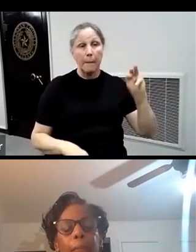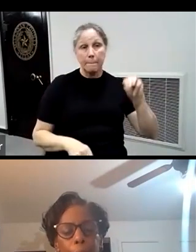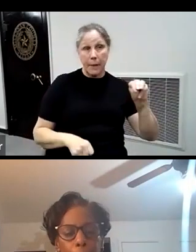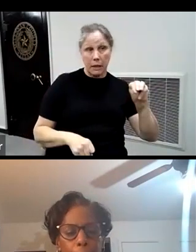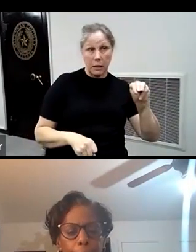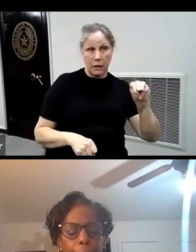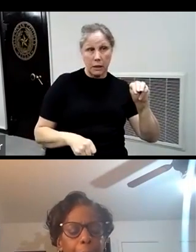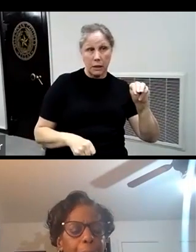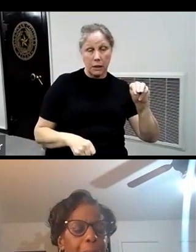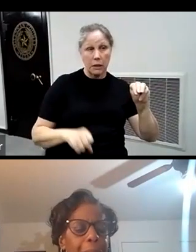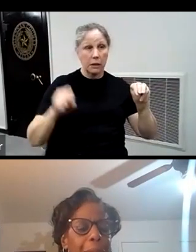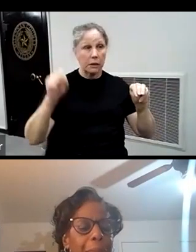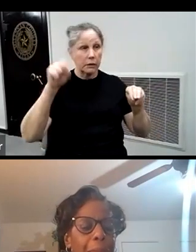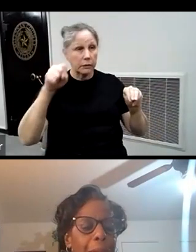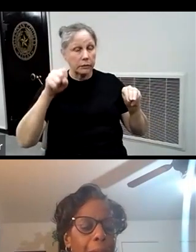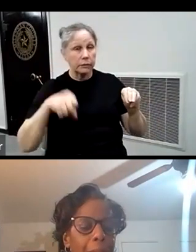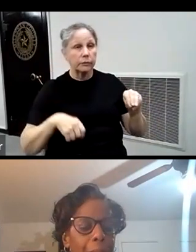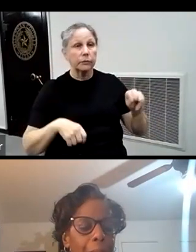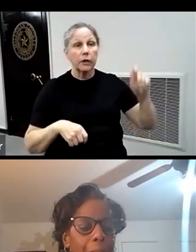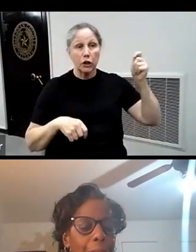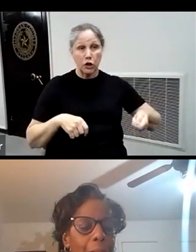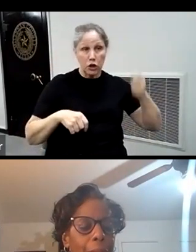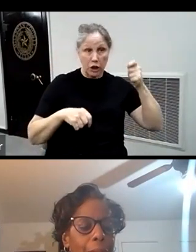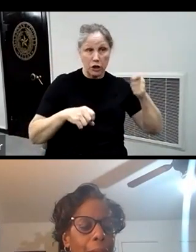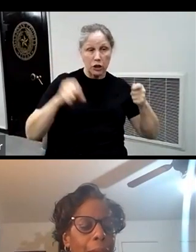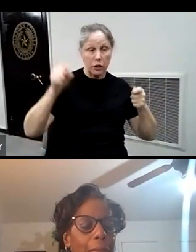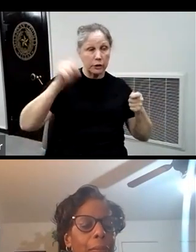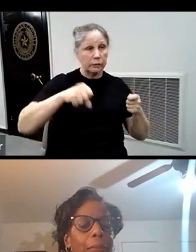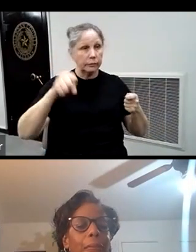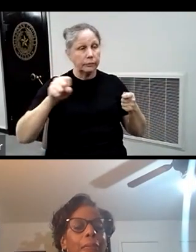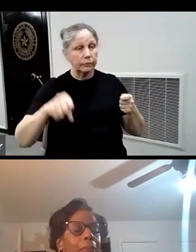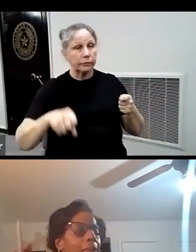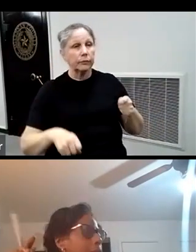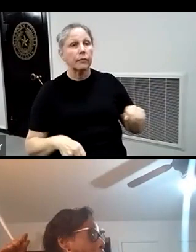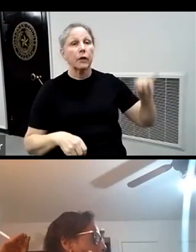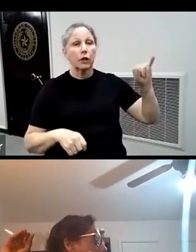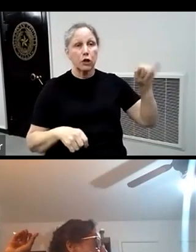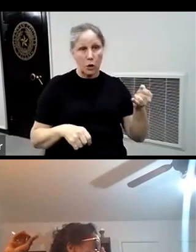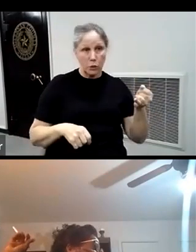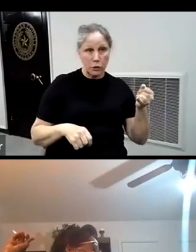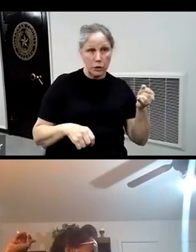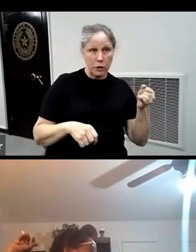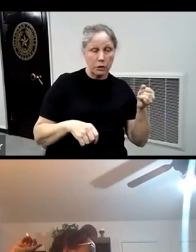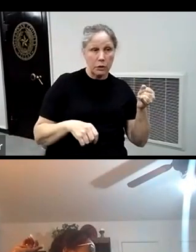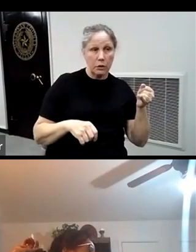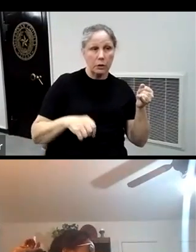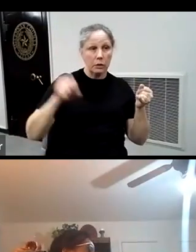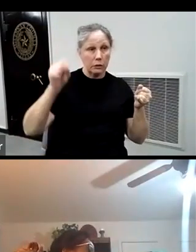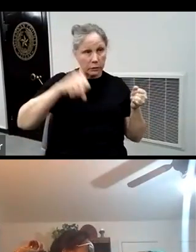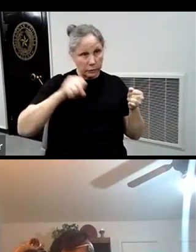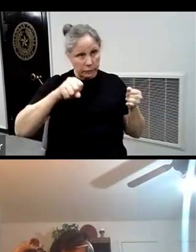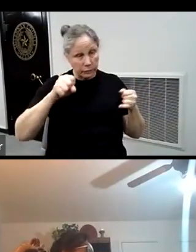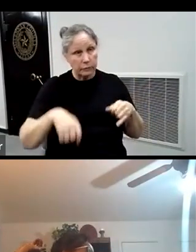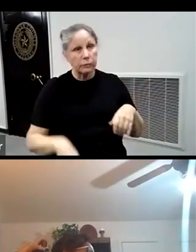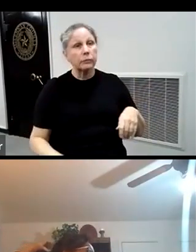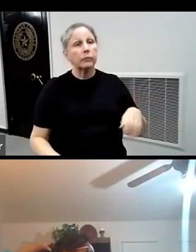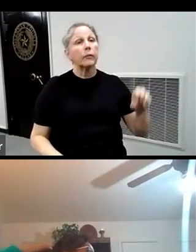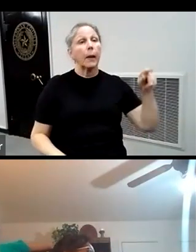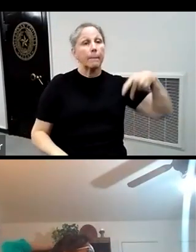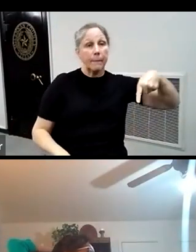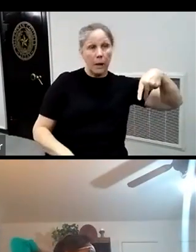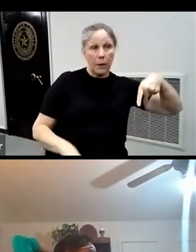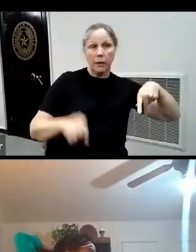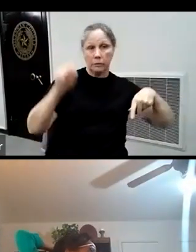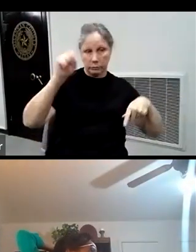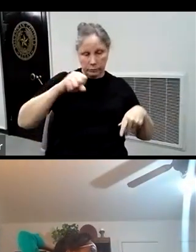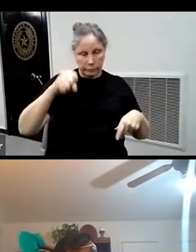Miller. Aye. Judge Bolton, Aye. Commissioner Jones, Aye. Commissioner Perry.